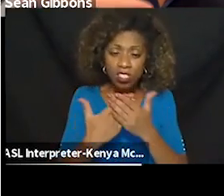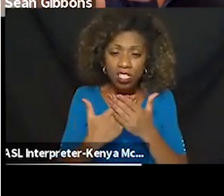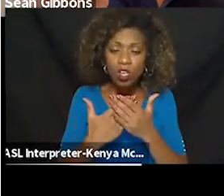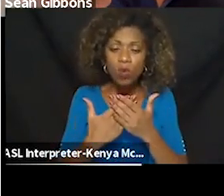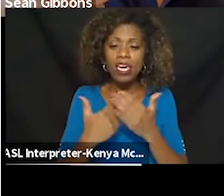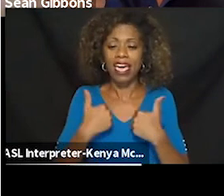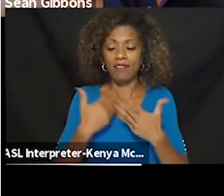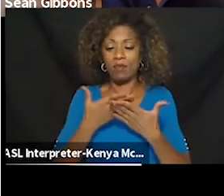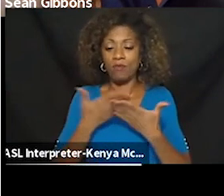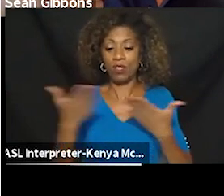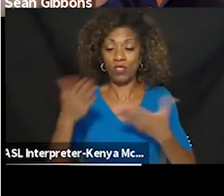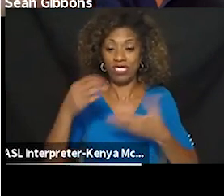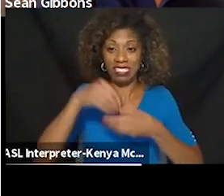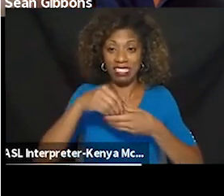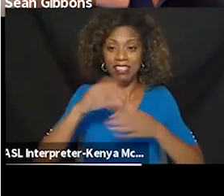and this